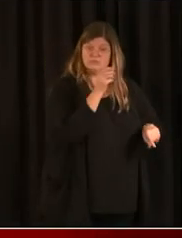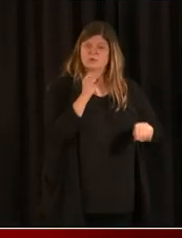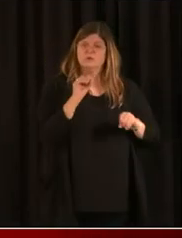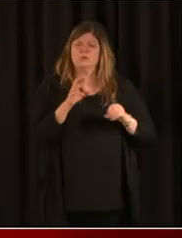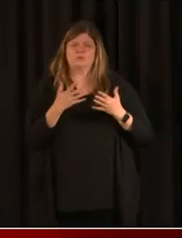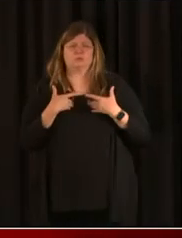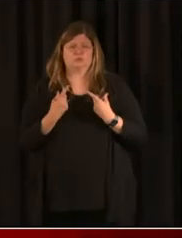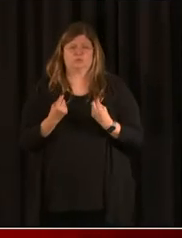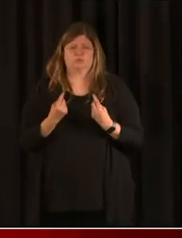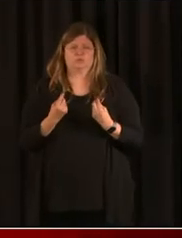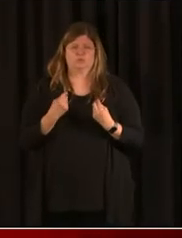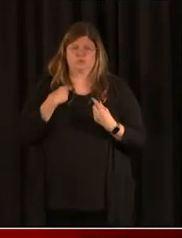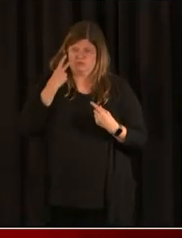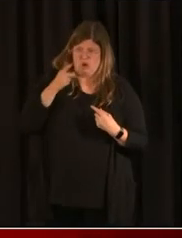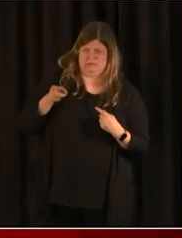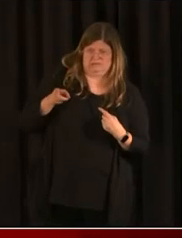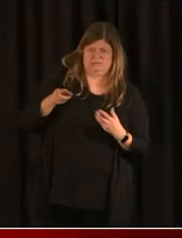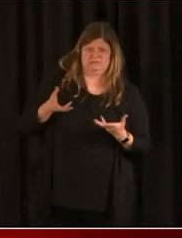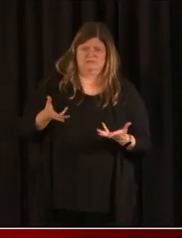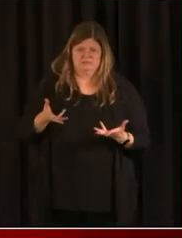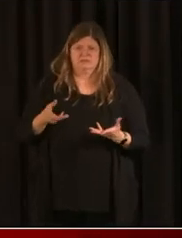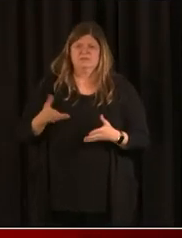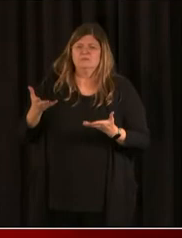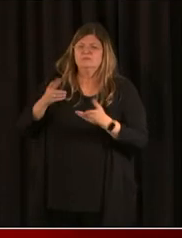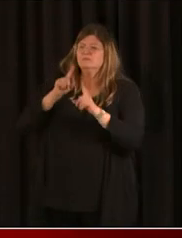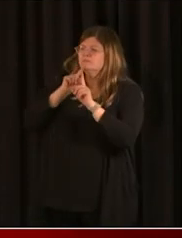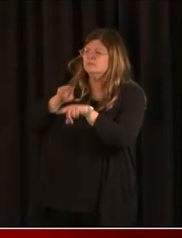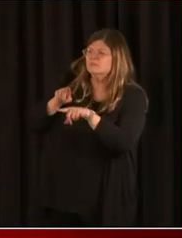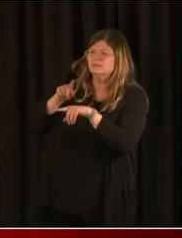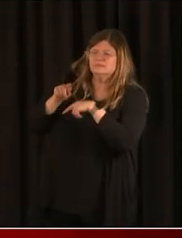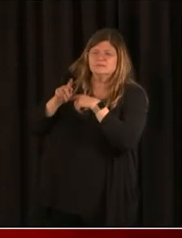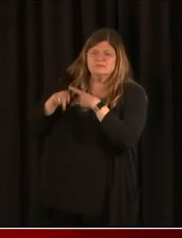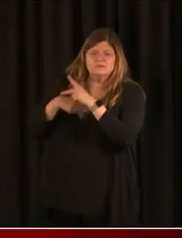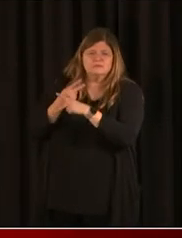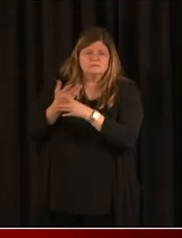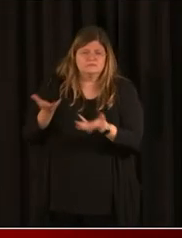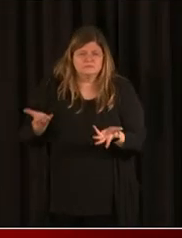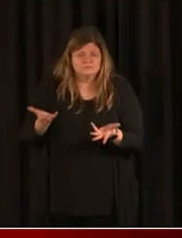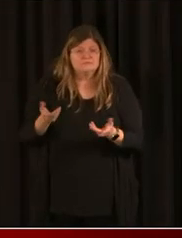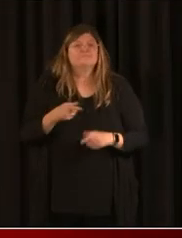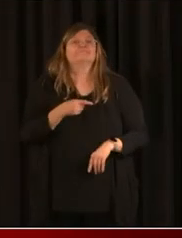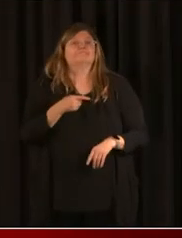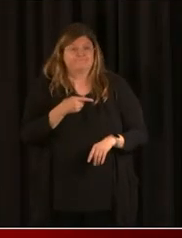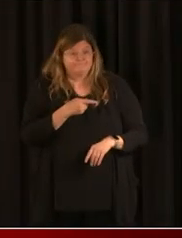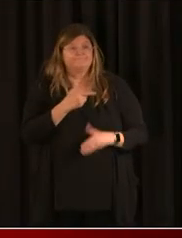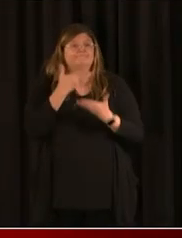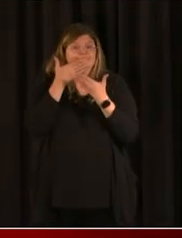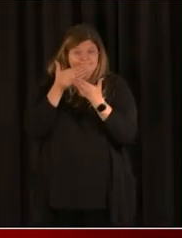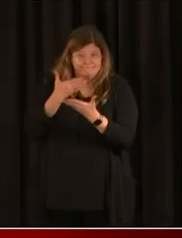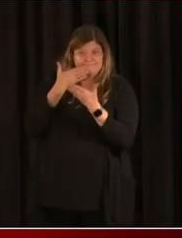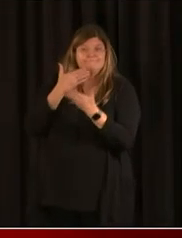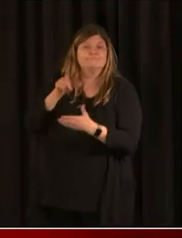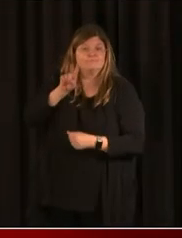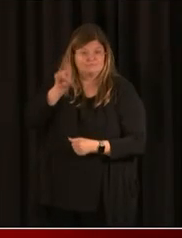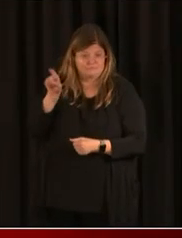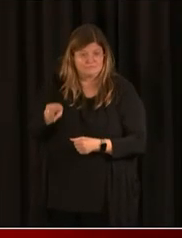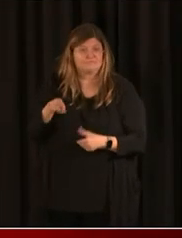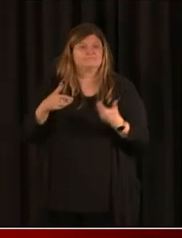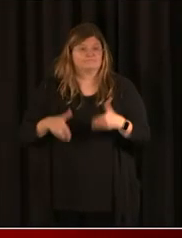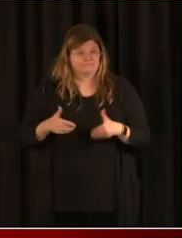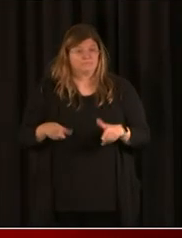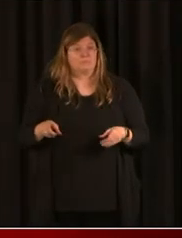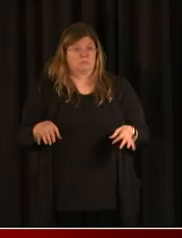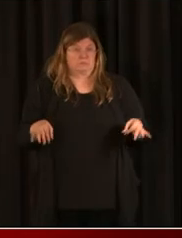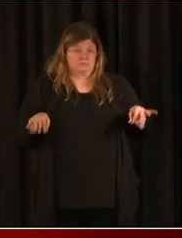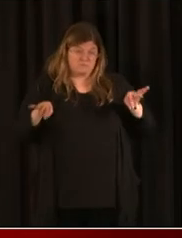safe reopening, where can they report those type of issues up? Yeah, thank you for that question. It's important